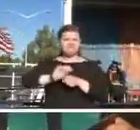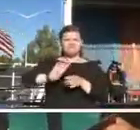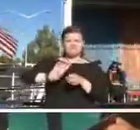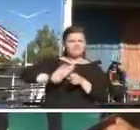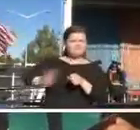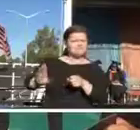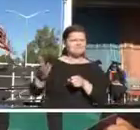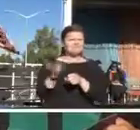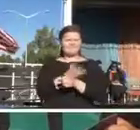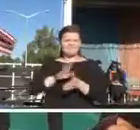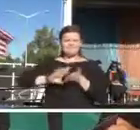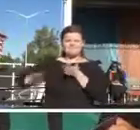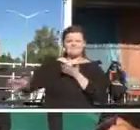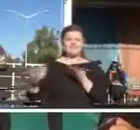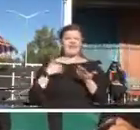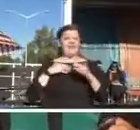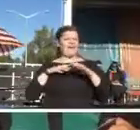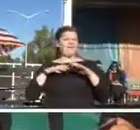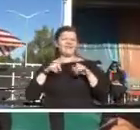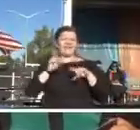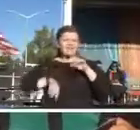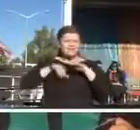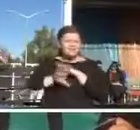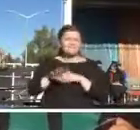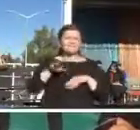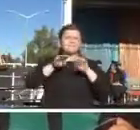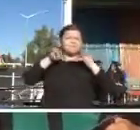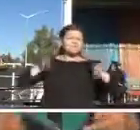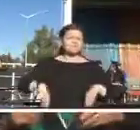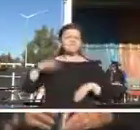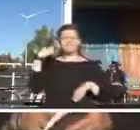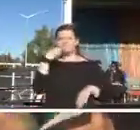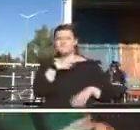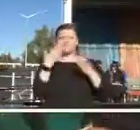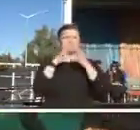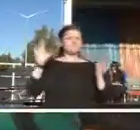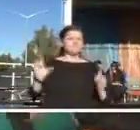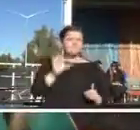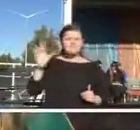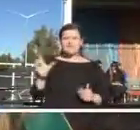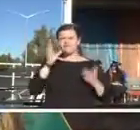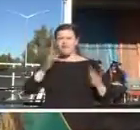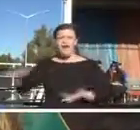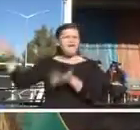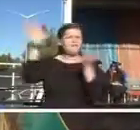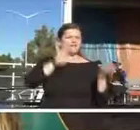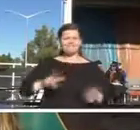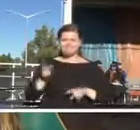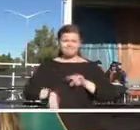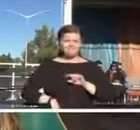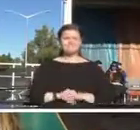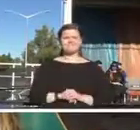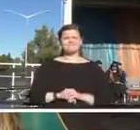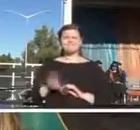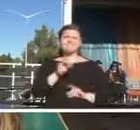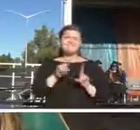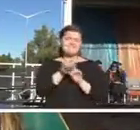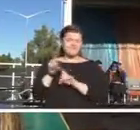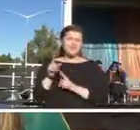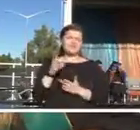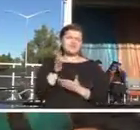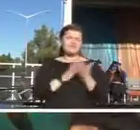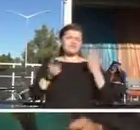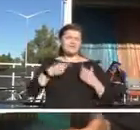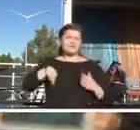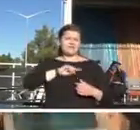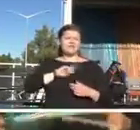of access to things like museums, restaurants, public libraries, and travel, and furthermore, some of us even the loss